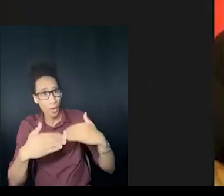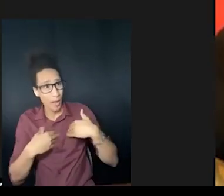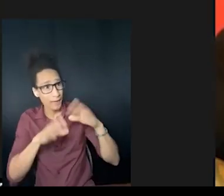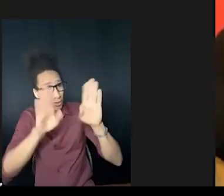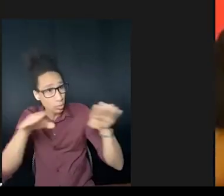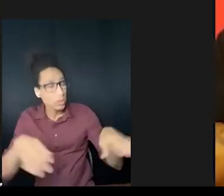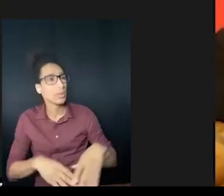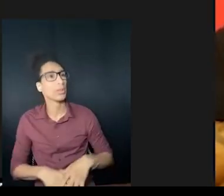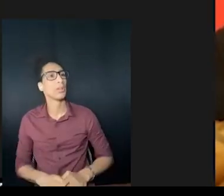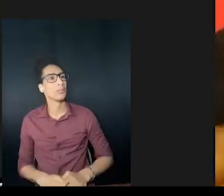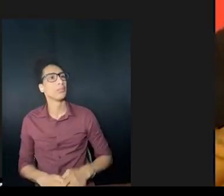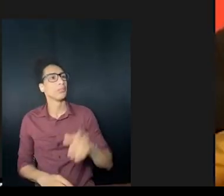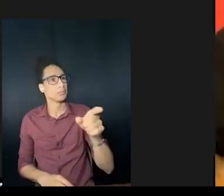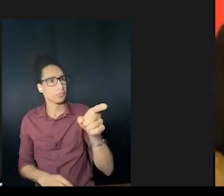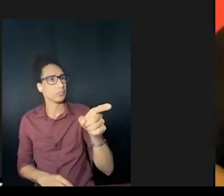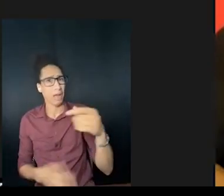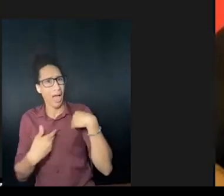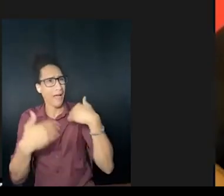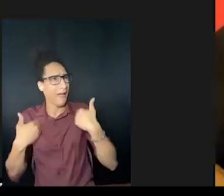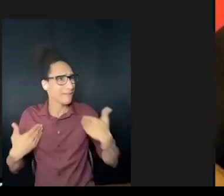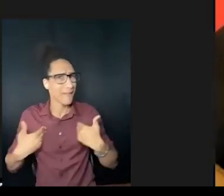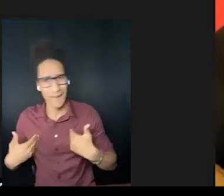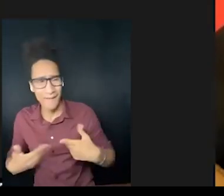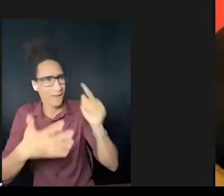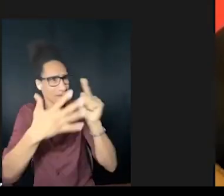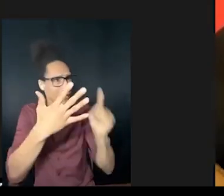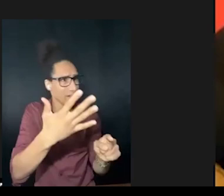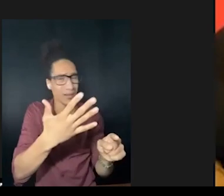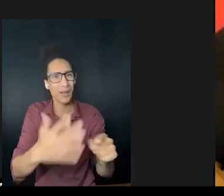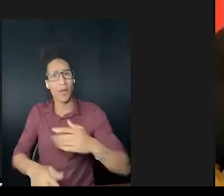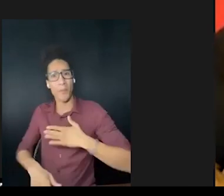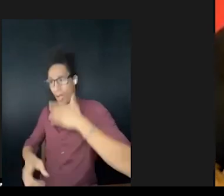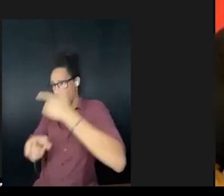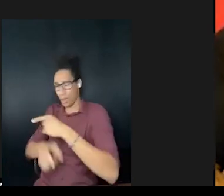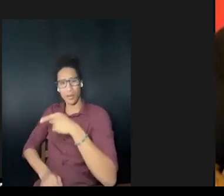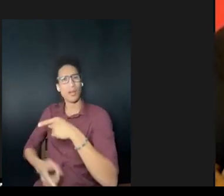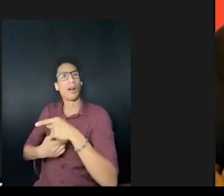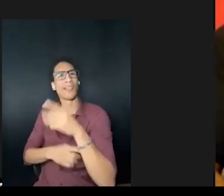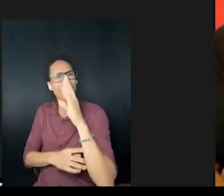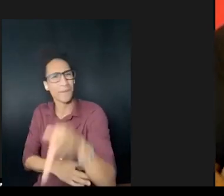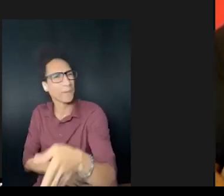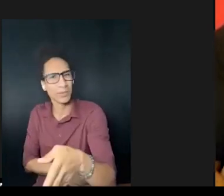All things that my brother will never get to do. As far as the parole process,